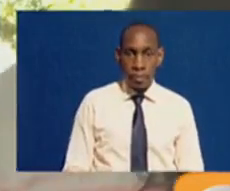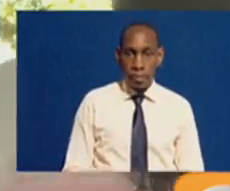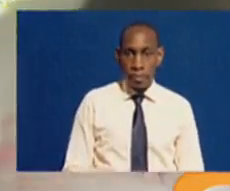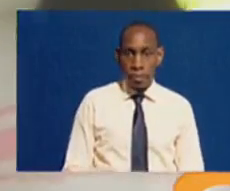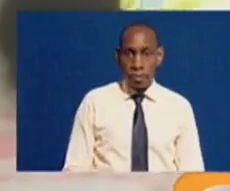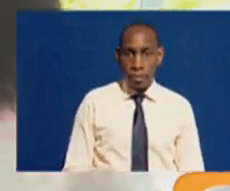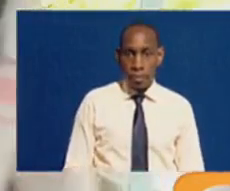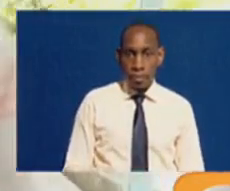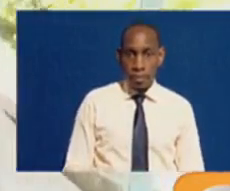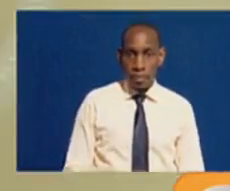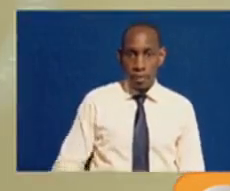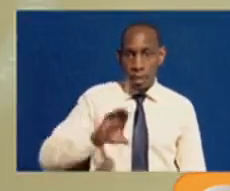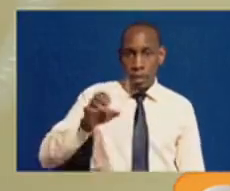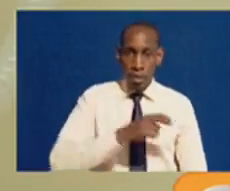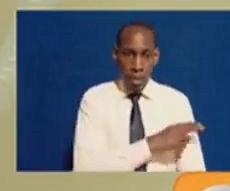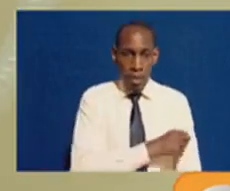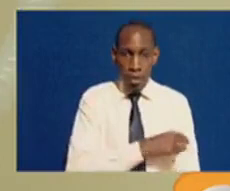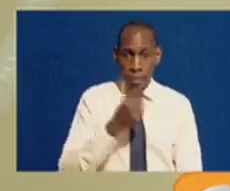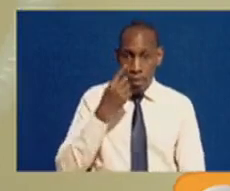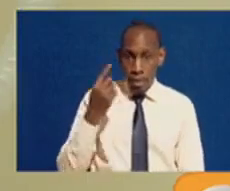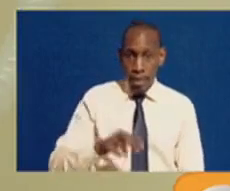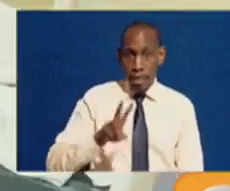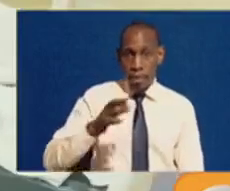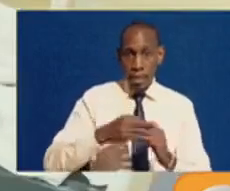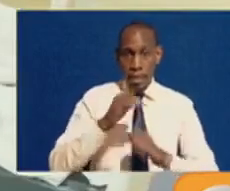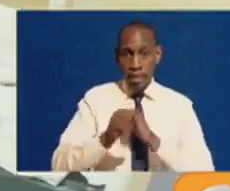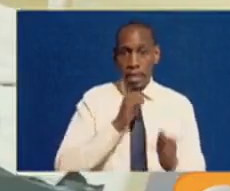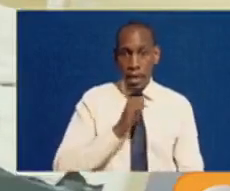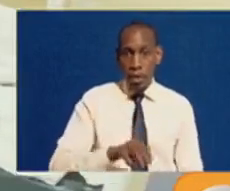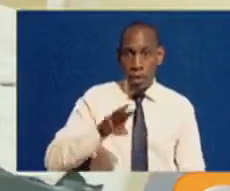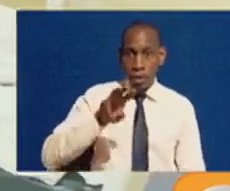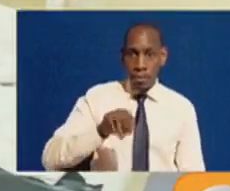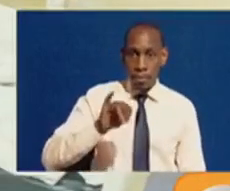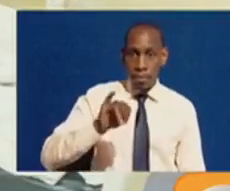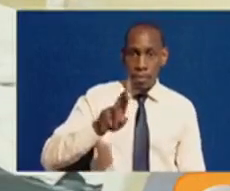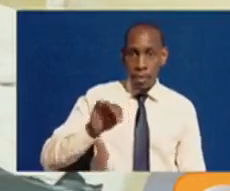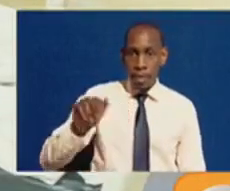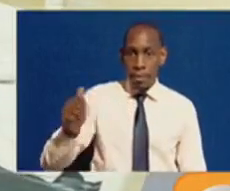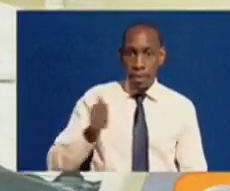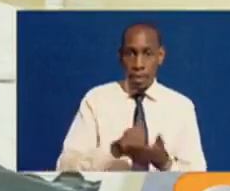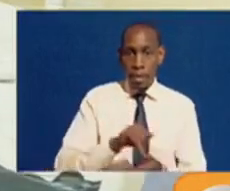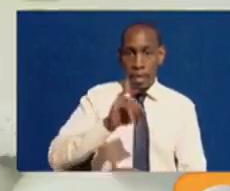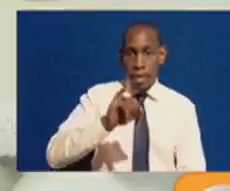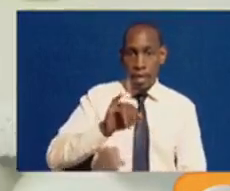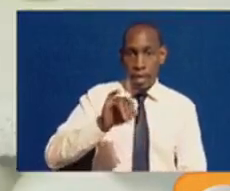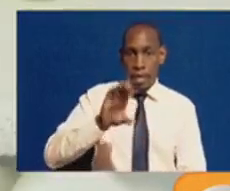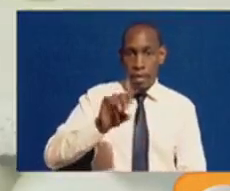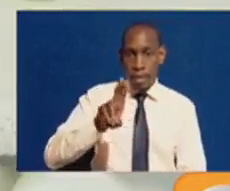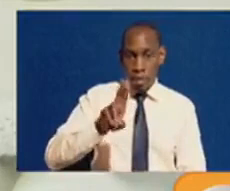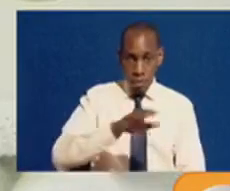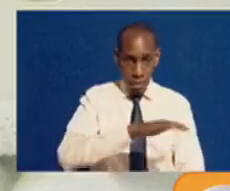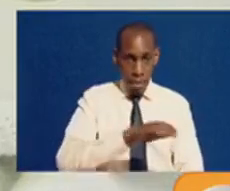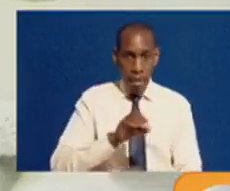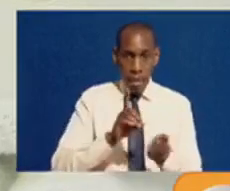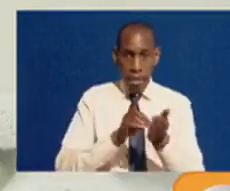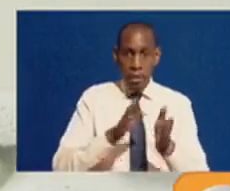Kapenguria County Hospital. Here, 28-year-old Miriam Nelimo lies in the intensive care unit. Doctors say